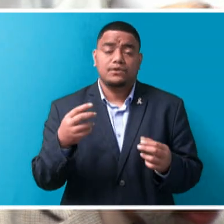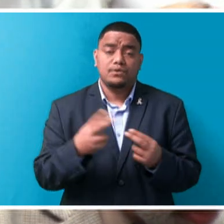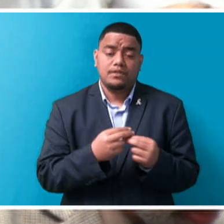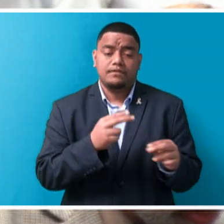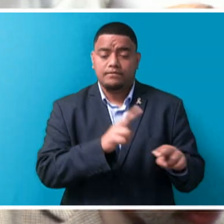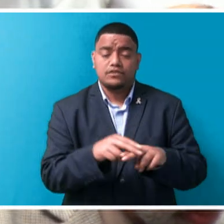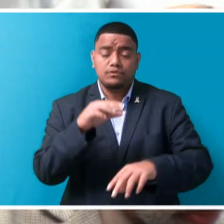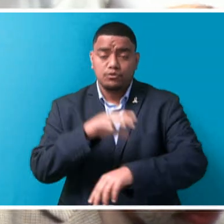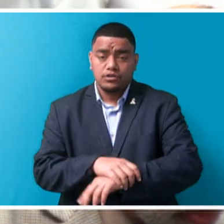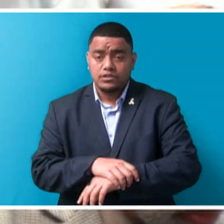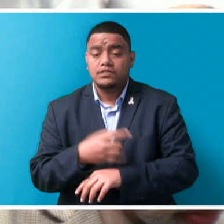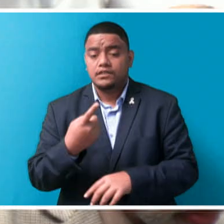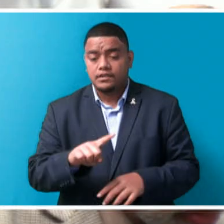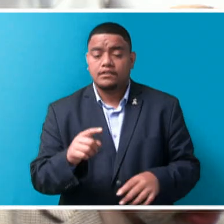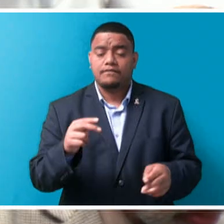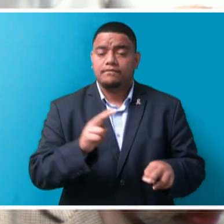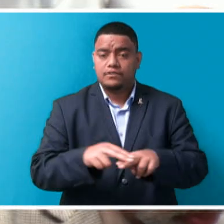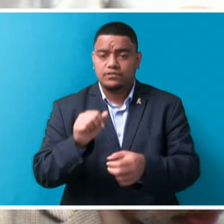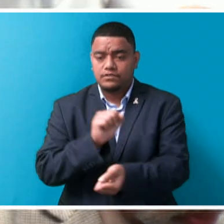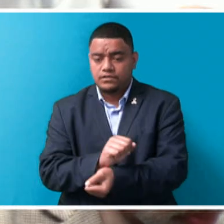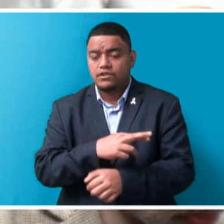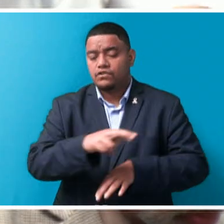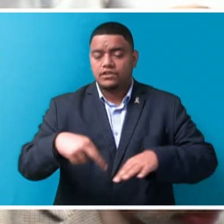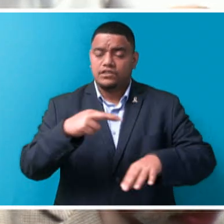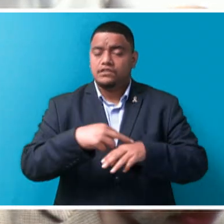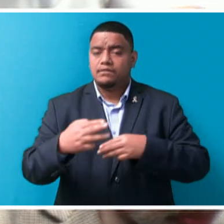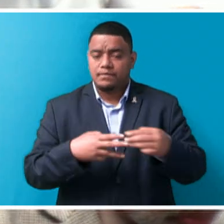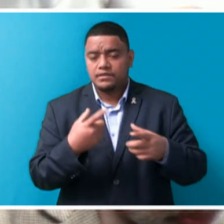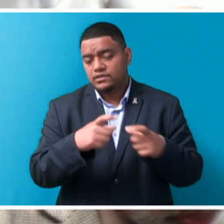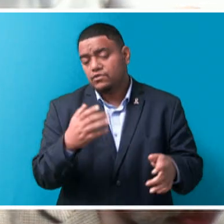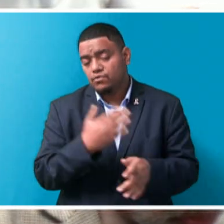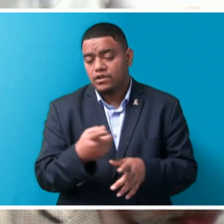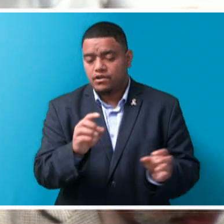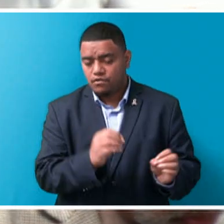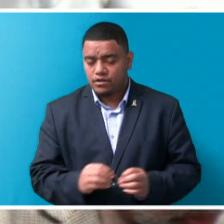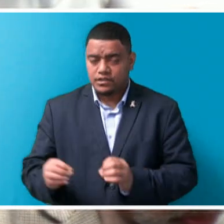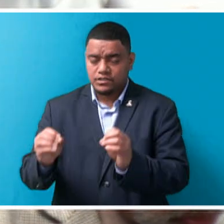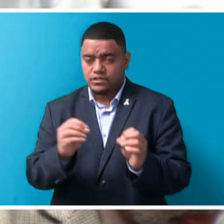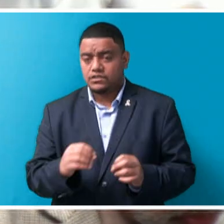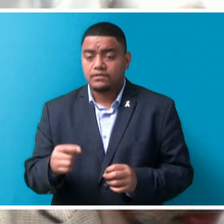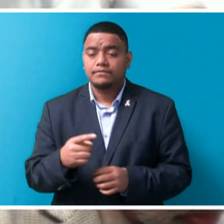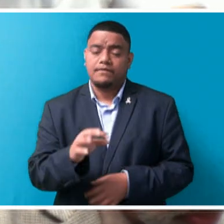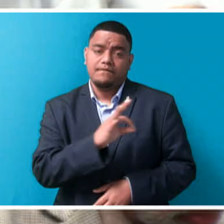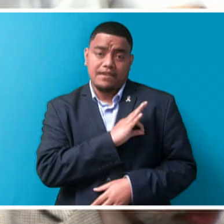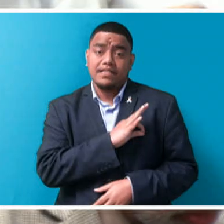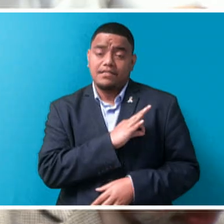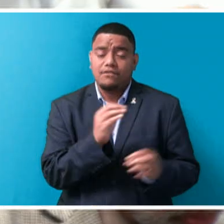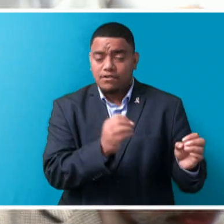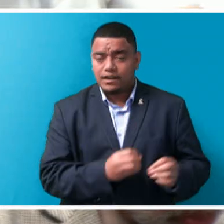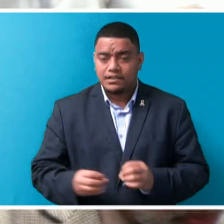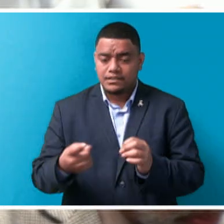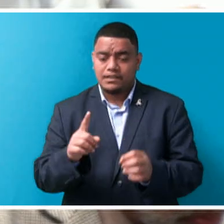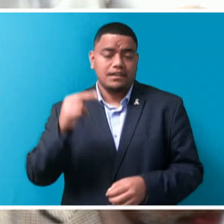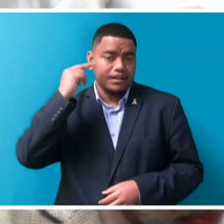Police Force, Fiji Corrections Services, residential managers, civil society organizations, faith-based organizations, and the National